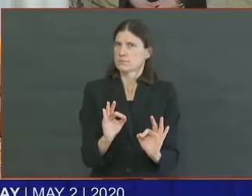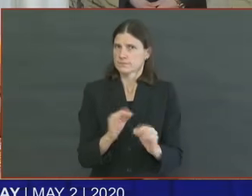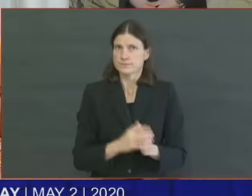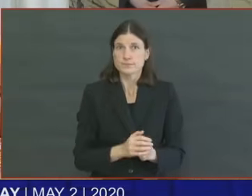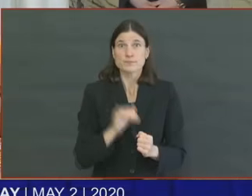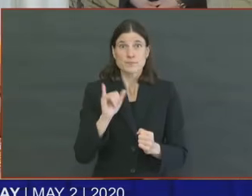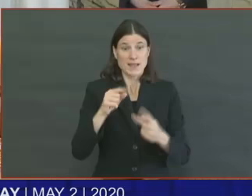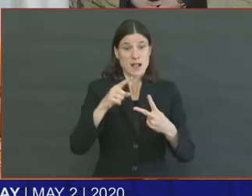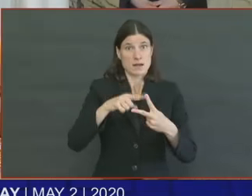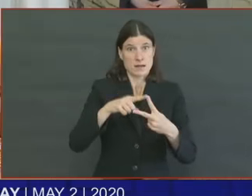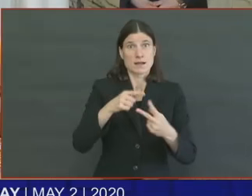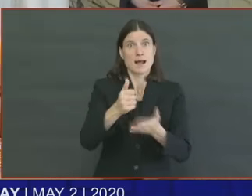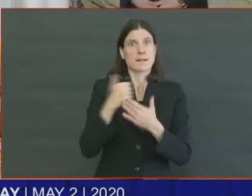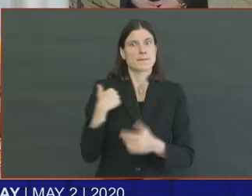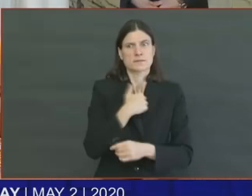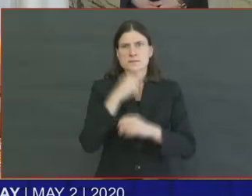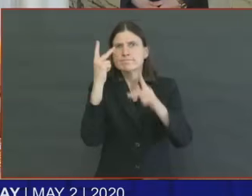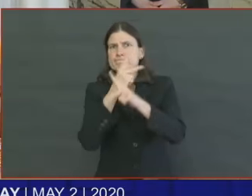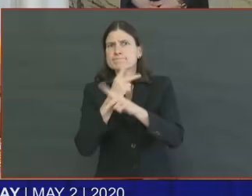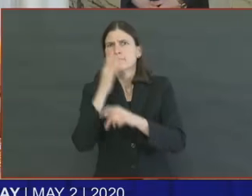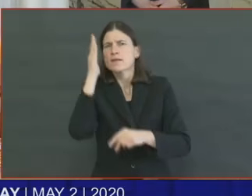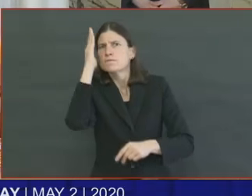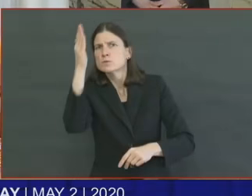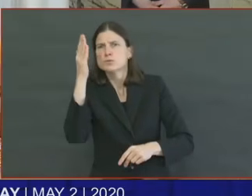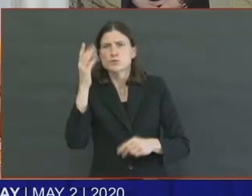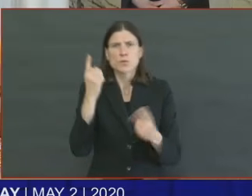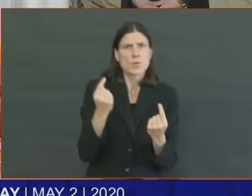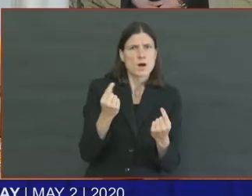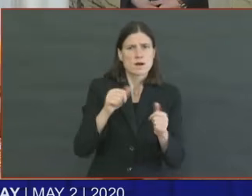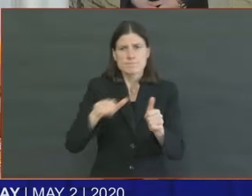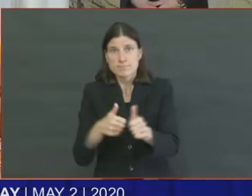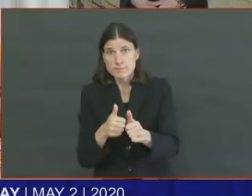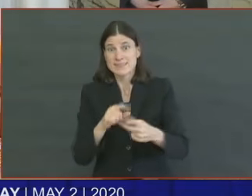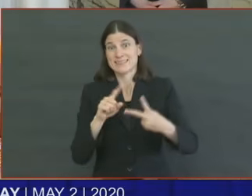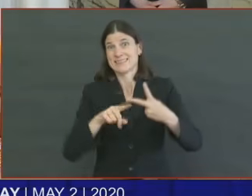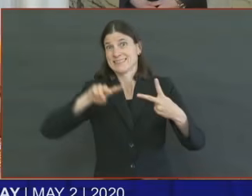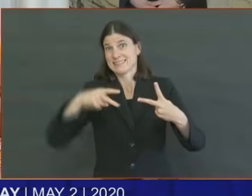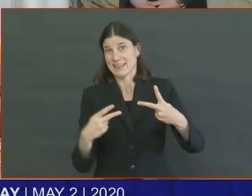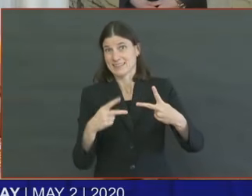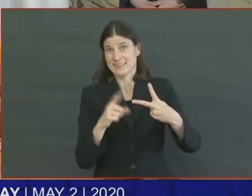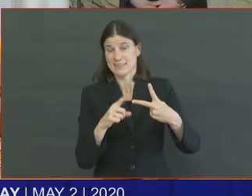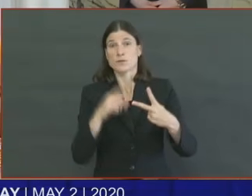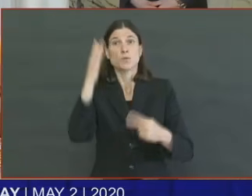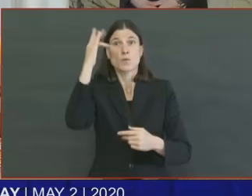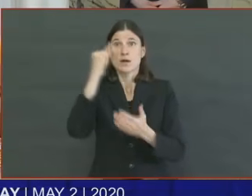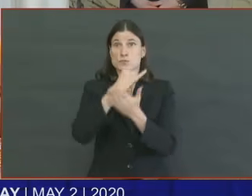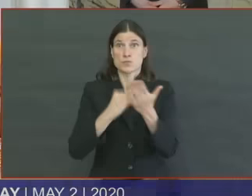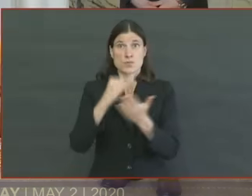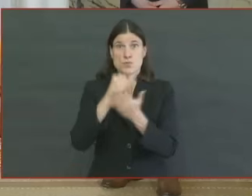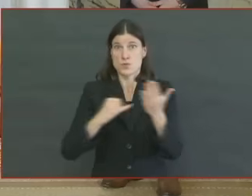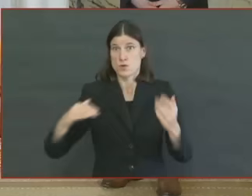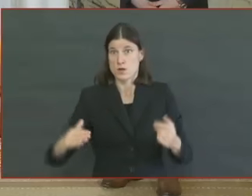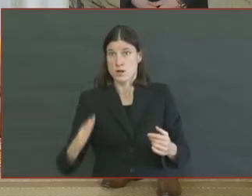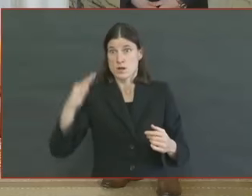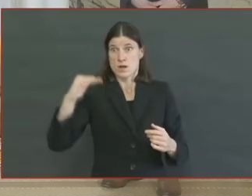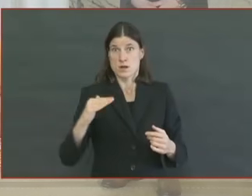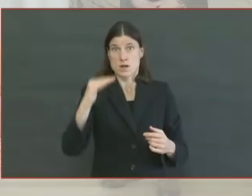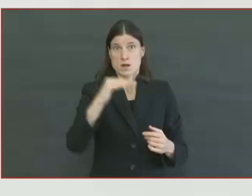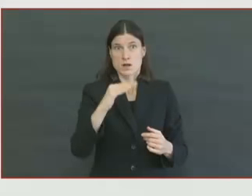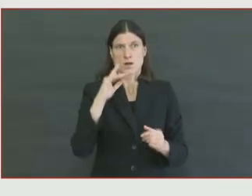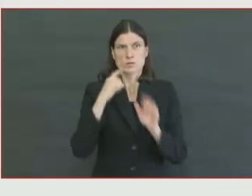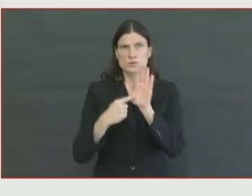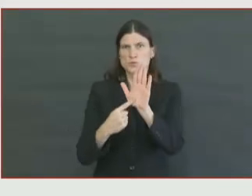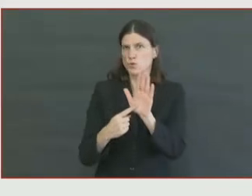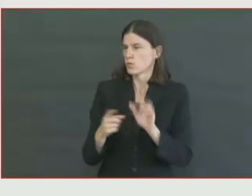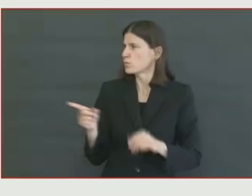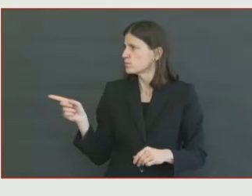out where we might be right now. And so I'd like to, maybe you could put up on the screen the first slide,